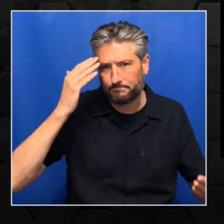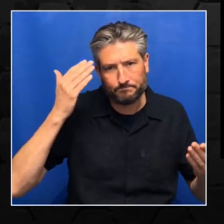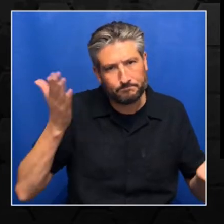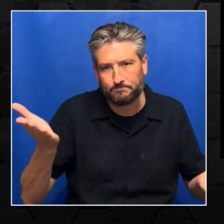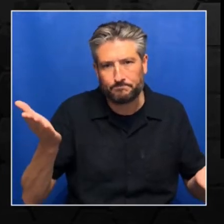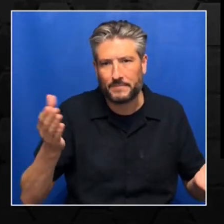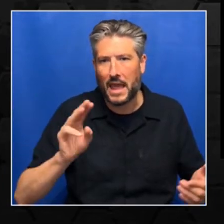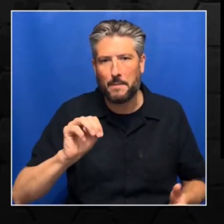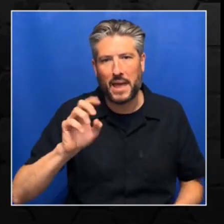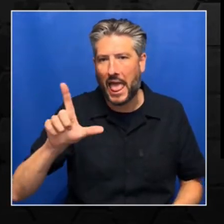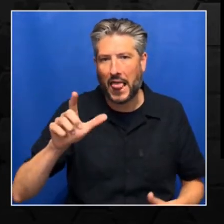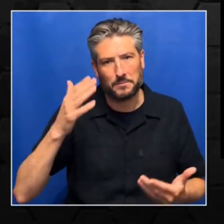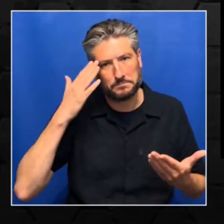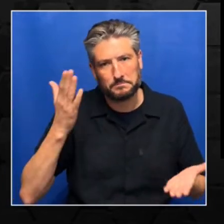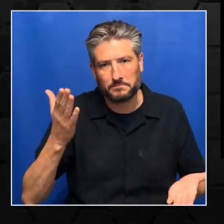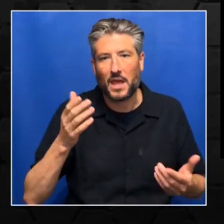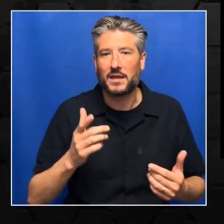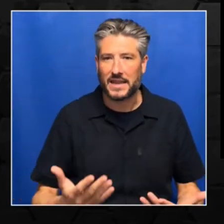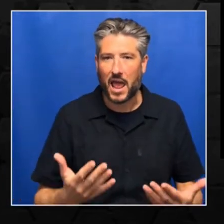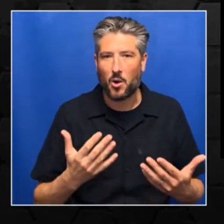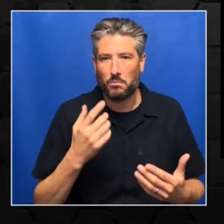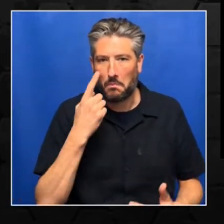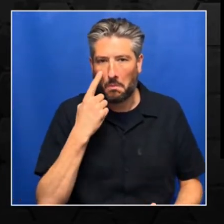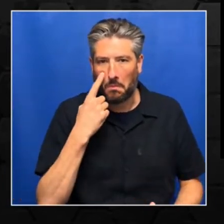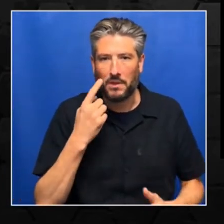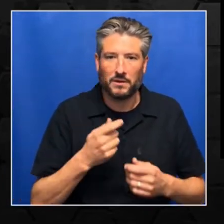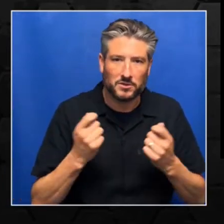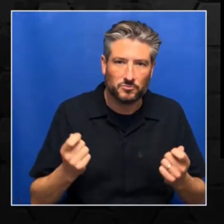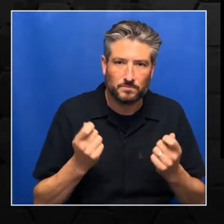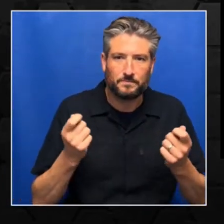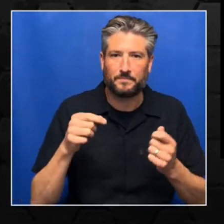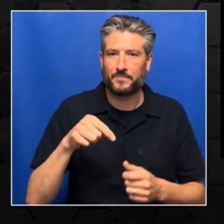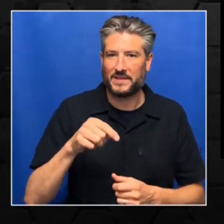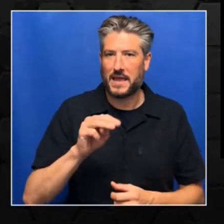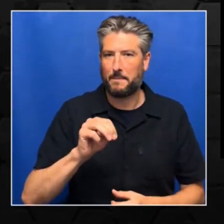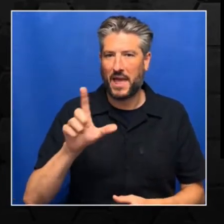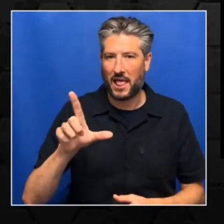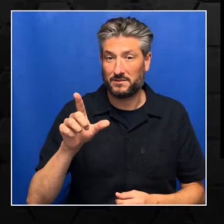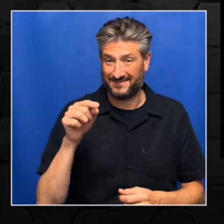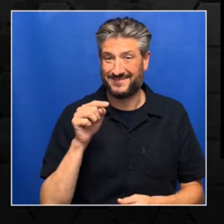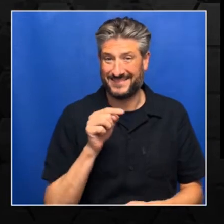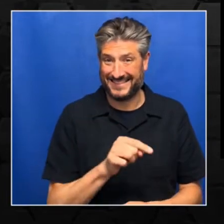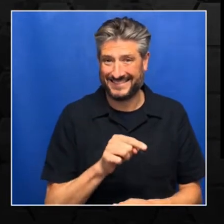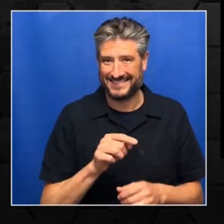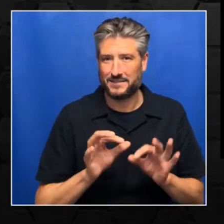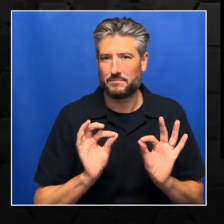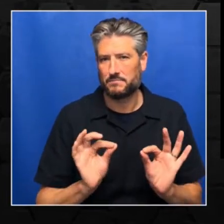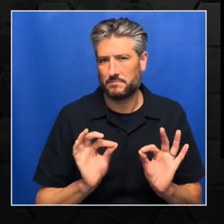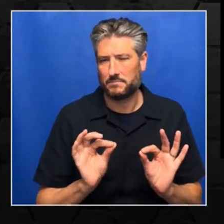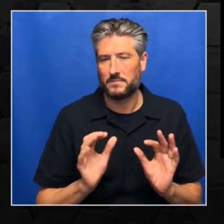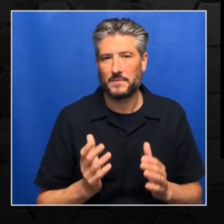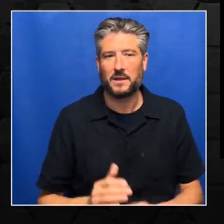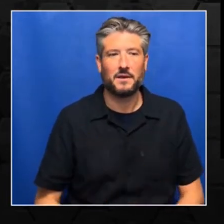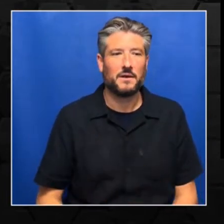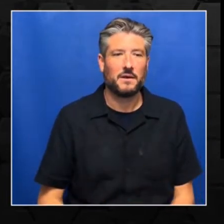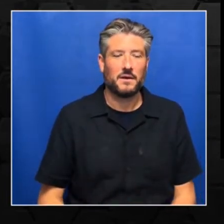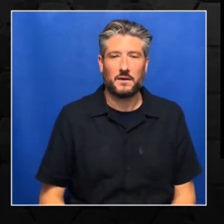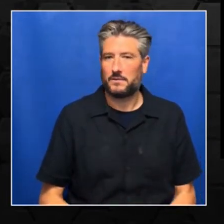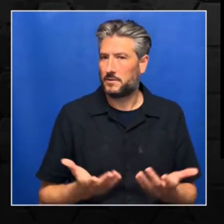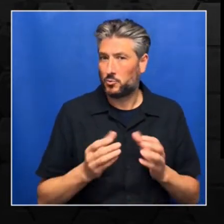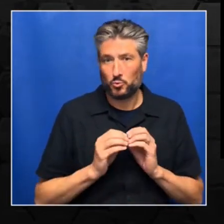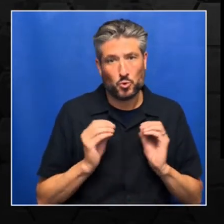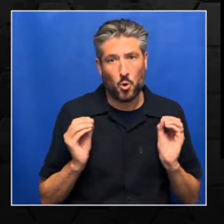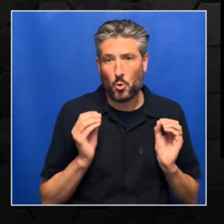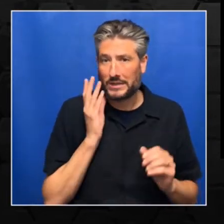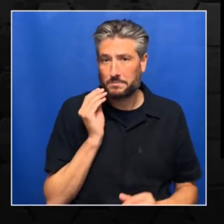what they want to do. So this one is for them. As it says, it's a feature that enables non-experts to quickly create effective machine